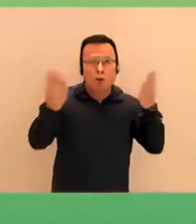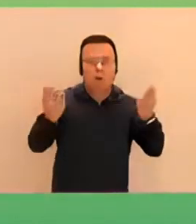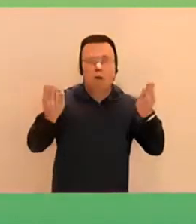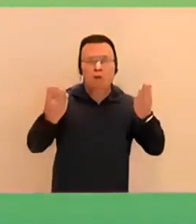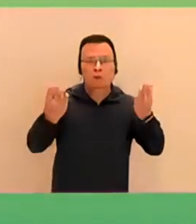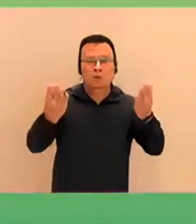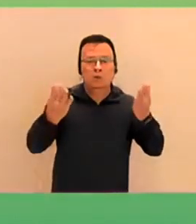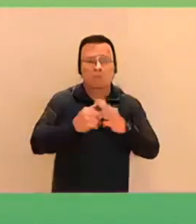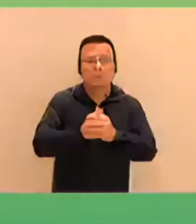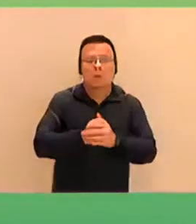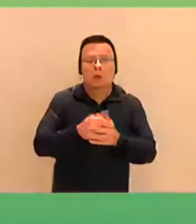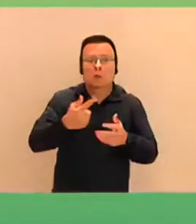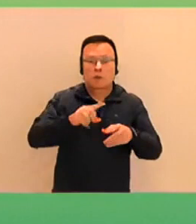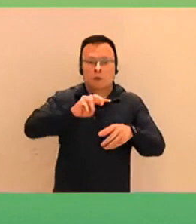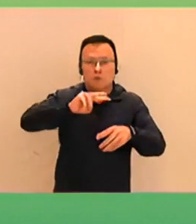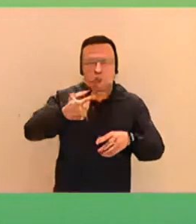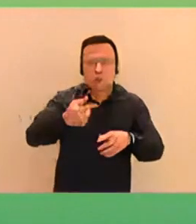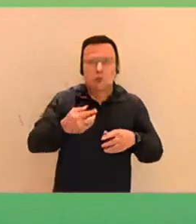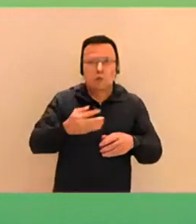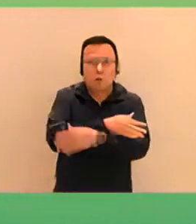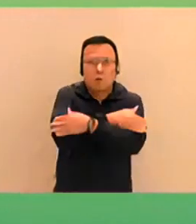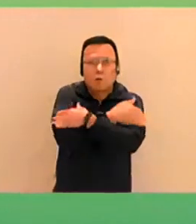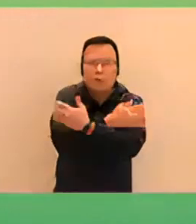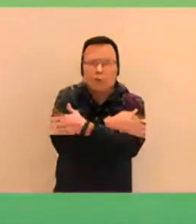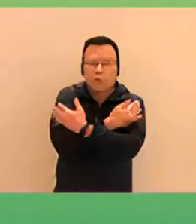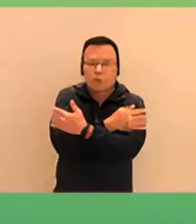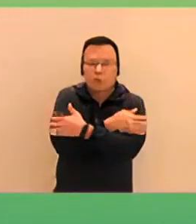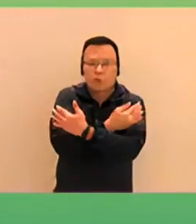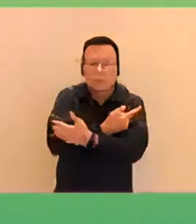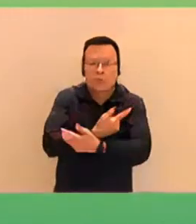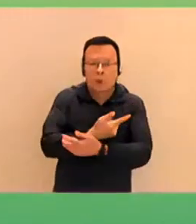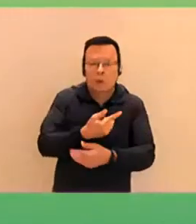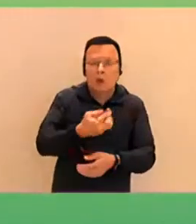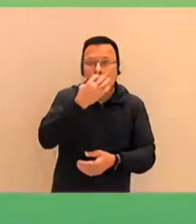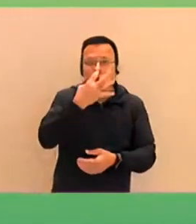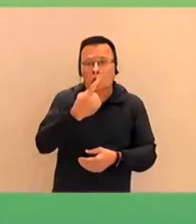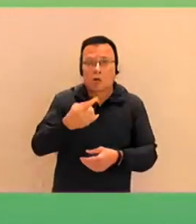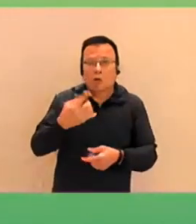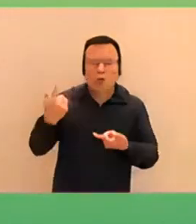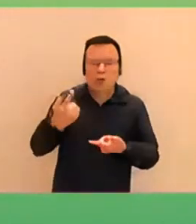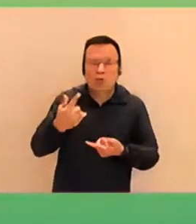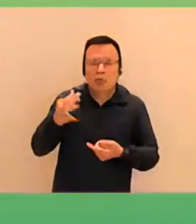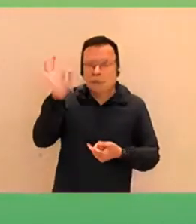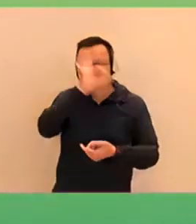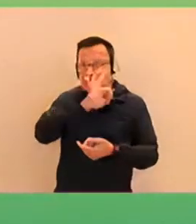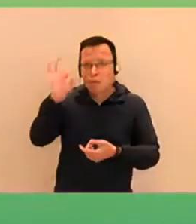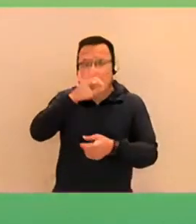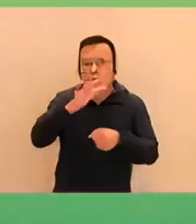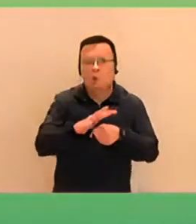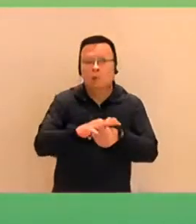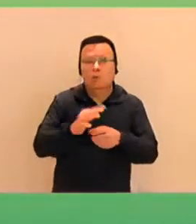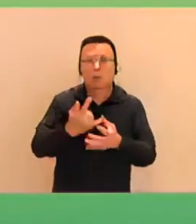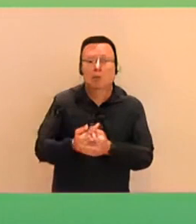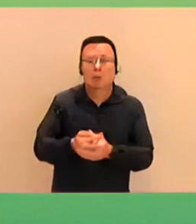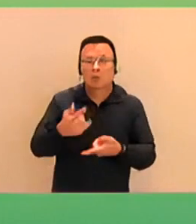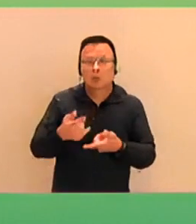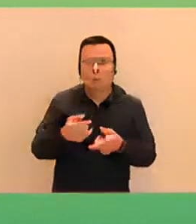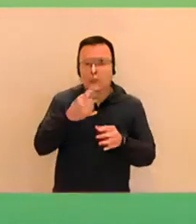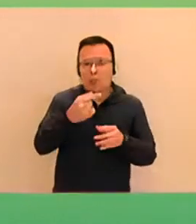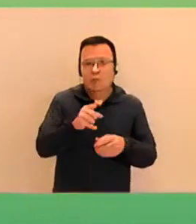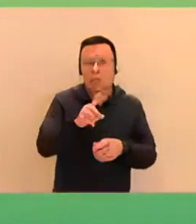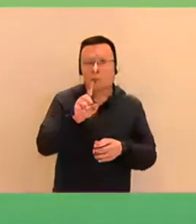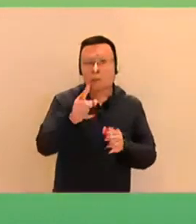Kong, Singapore, Japan, most part of this region, reheat in civil buildings, that means not